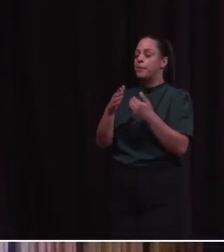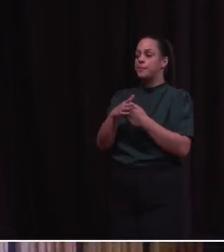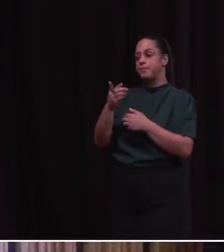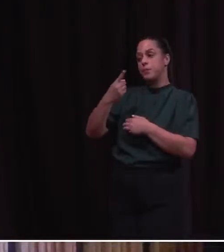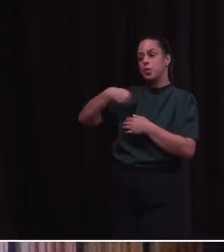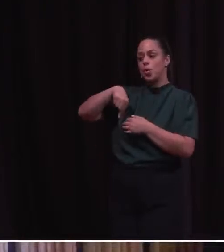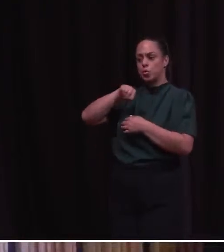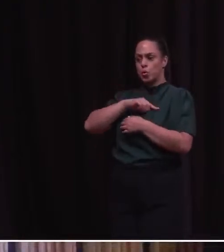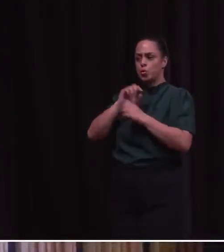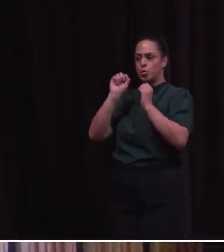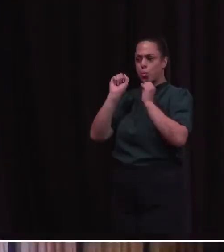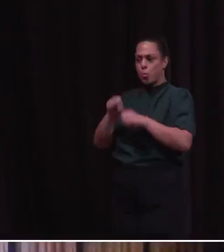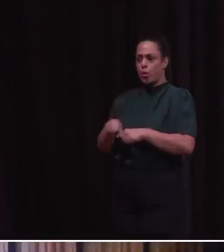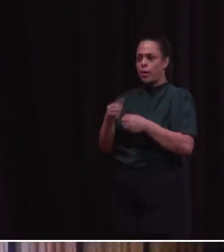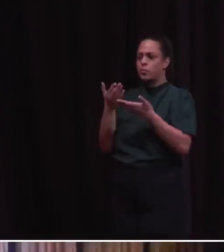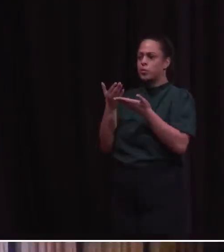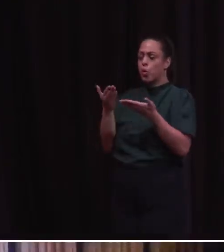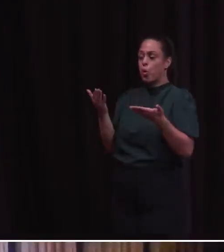lost?